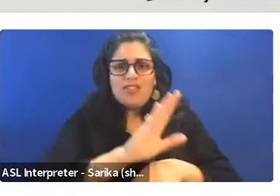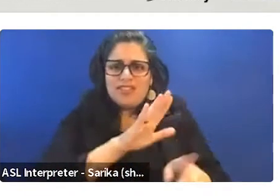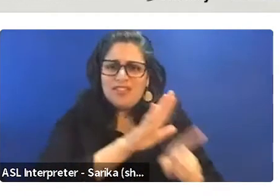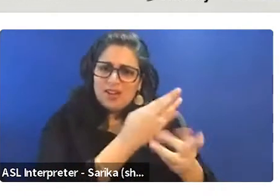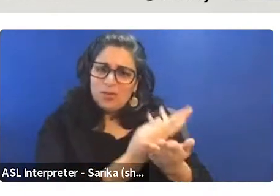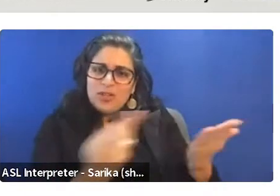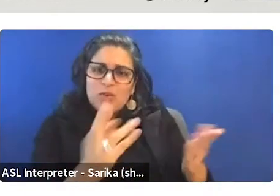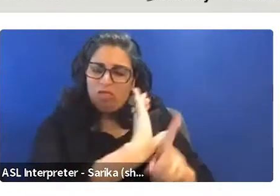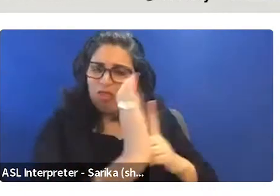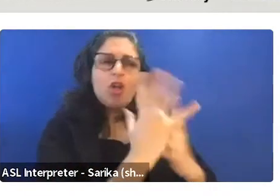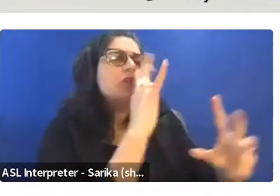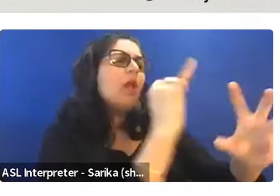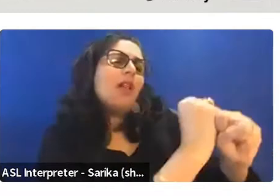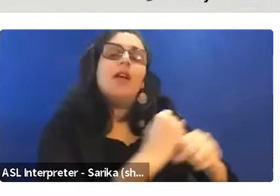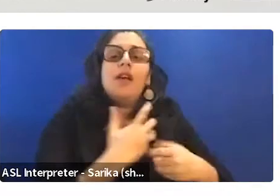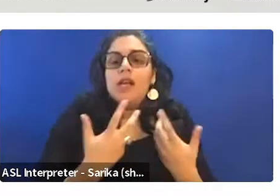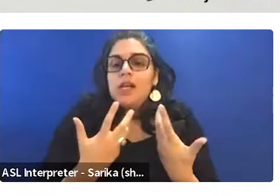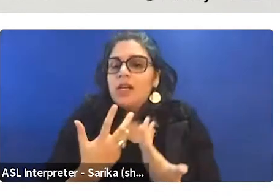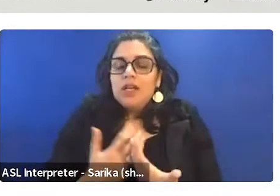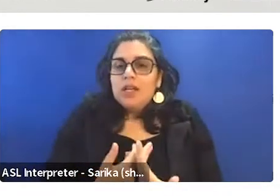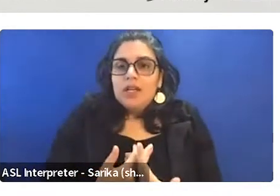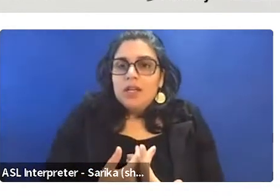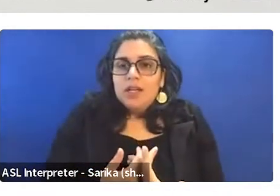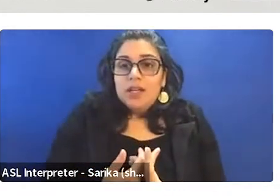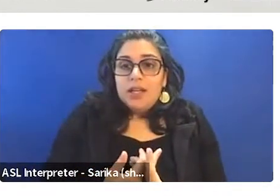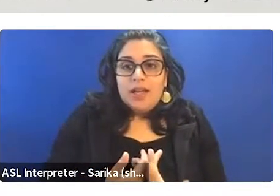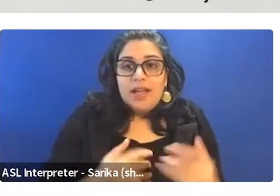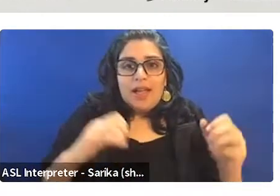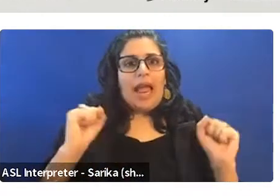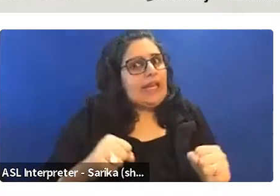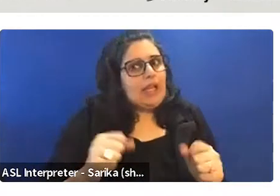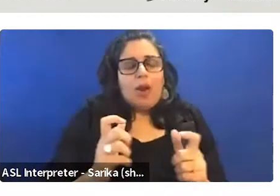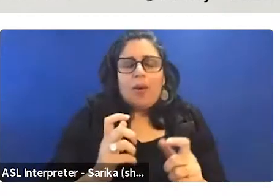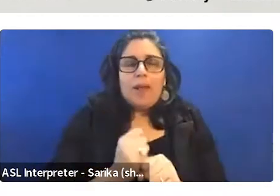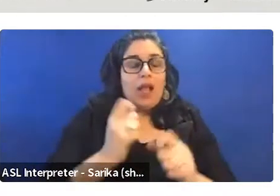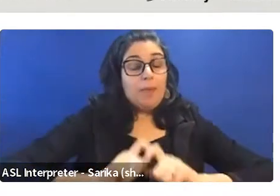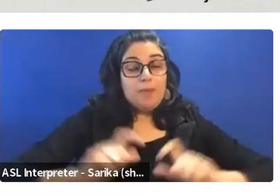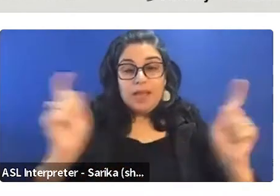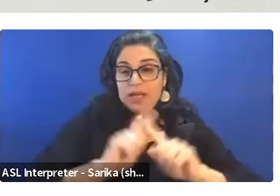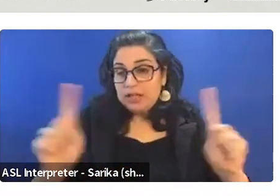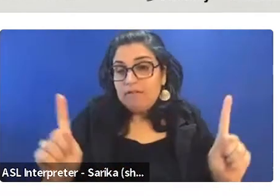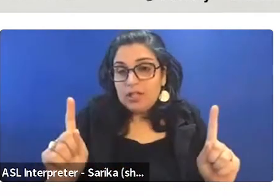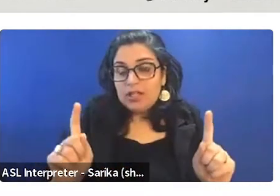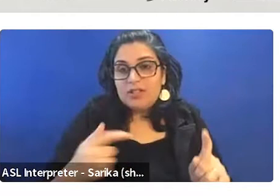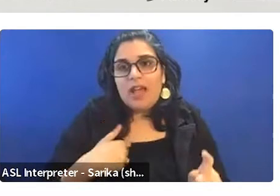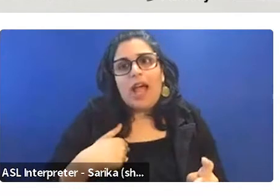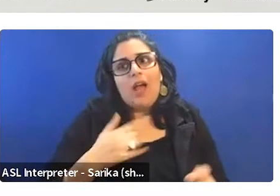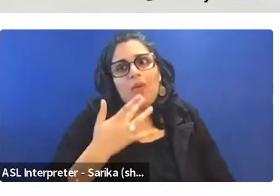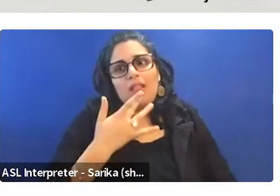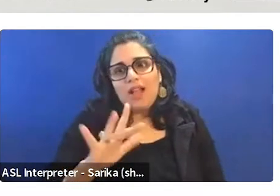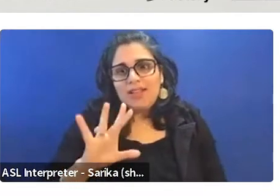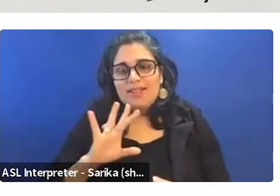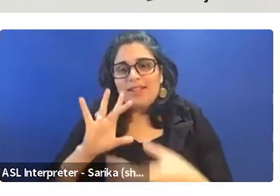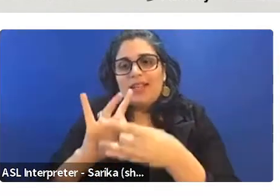also the cultural appeal it has, and can make a difference. So I was lucky enough to get connected to Cameron,